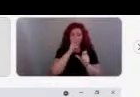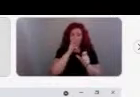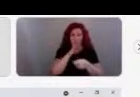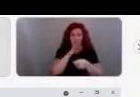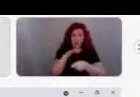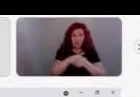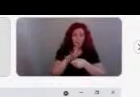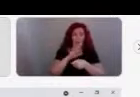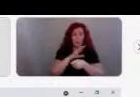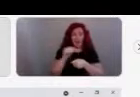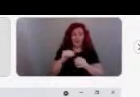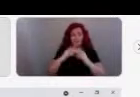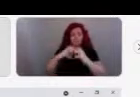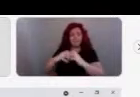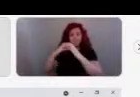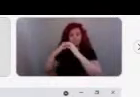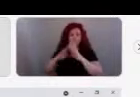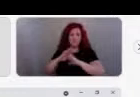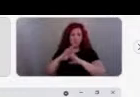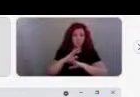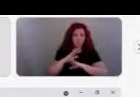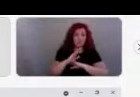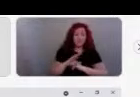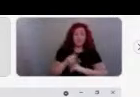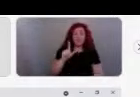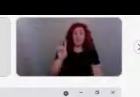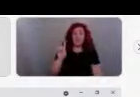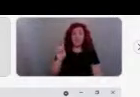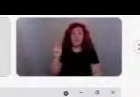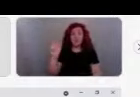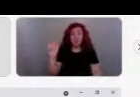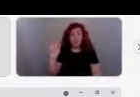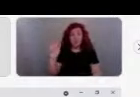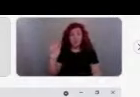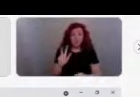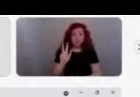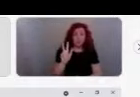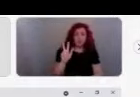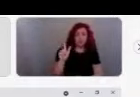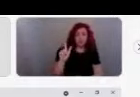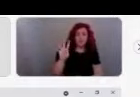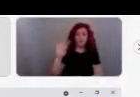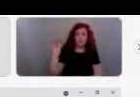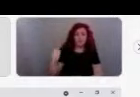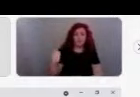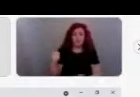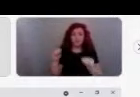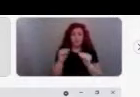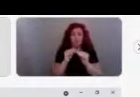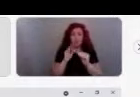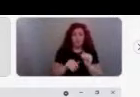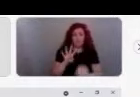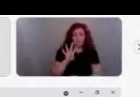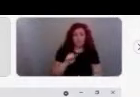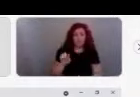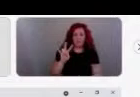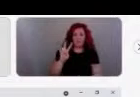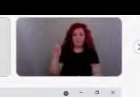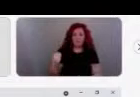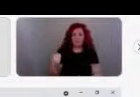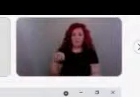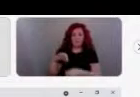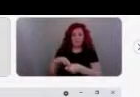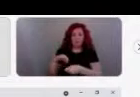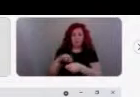proposed ld-3 favors one party by 20.4 percent well beyond the targeted four to seven percent vote spread that the commission